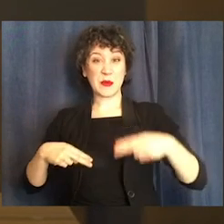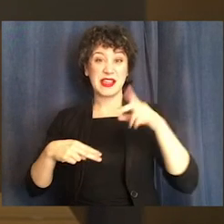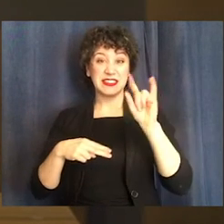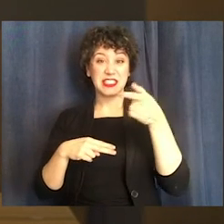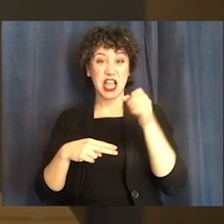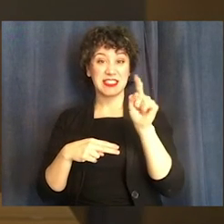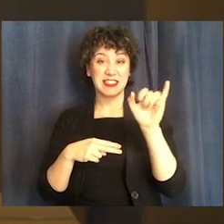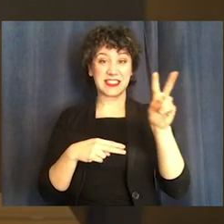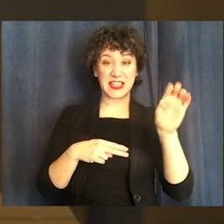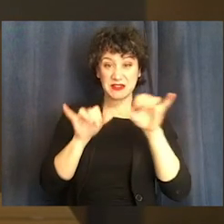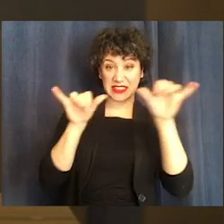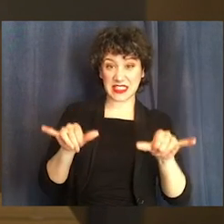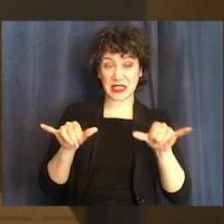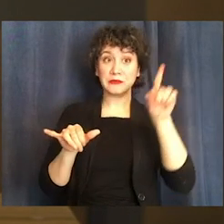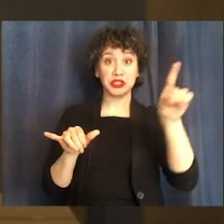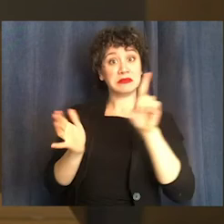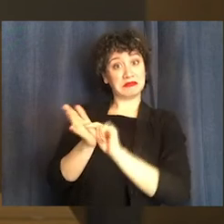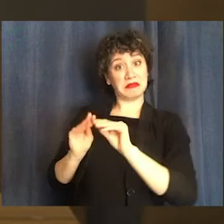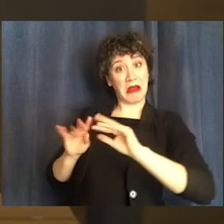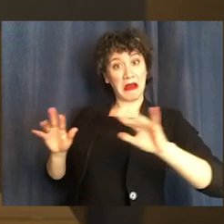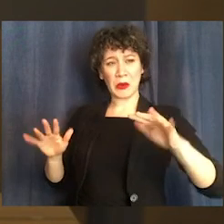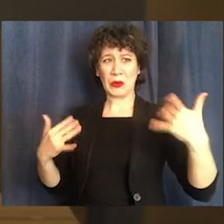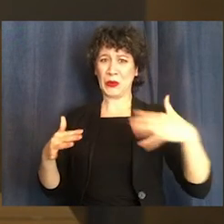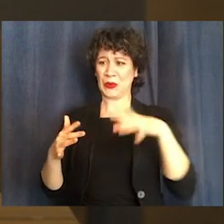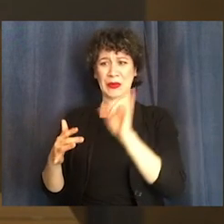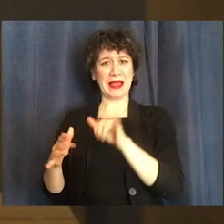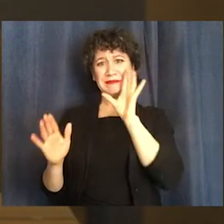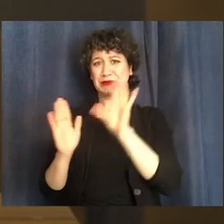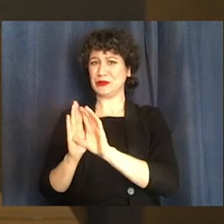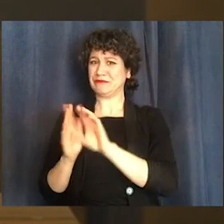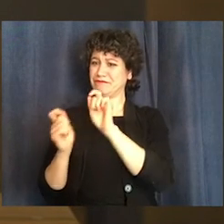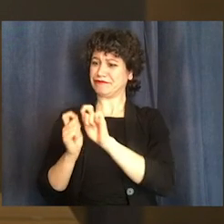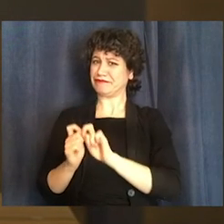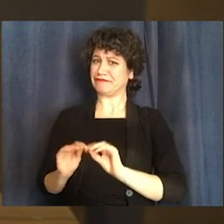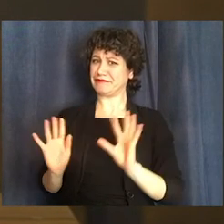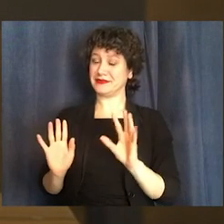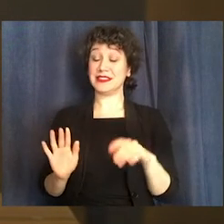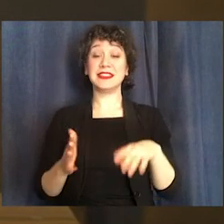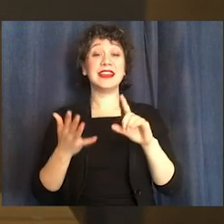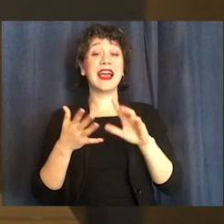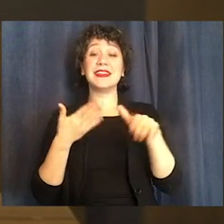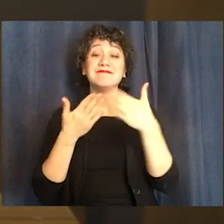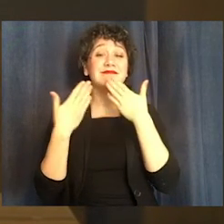you to all of the Palmer High School staff for being there each day for the sake of us students.